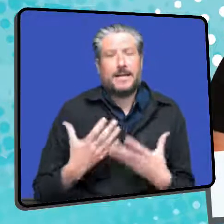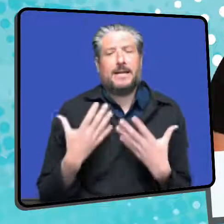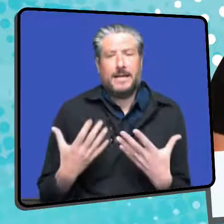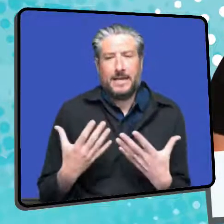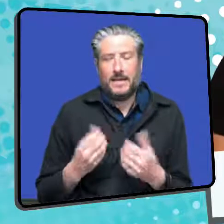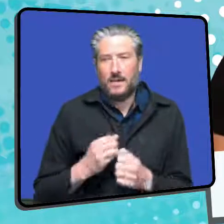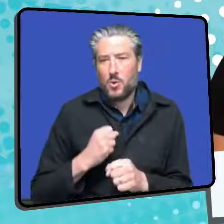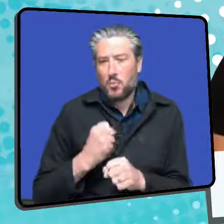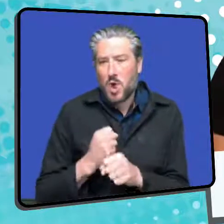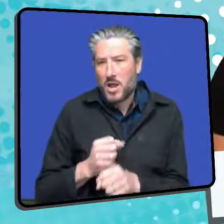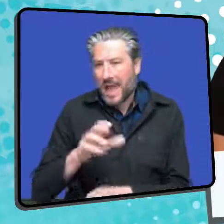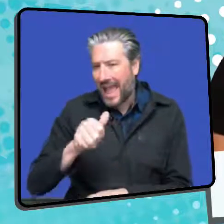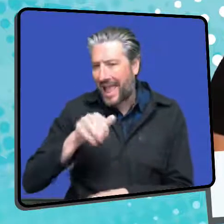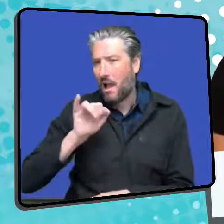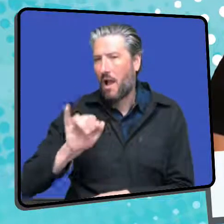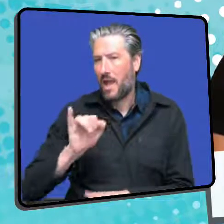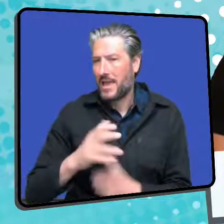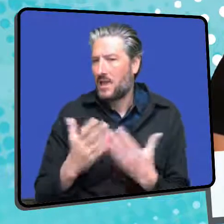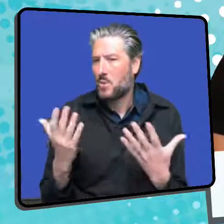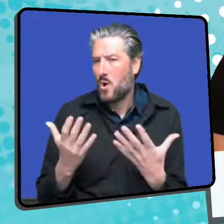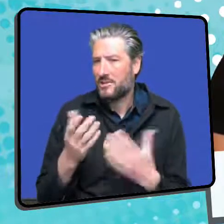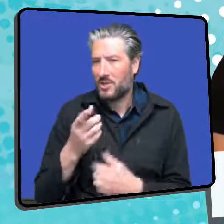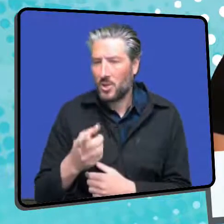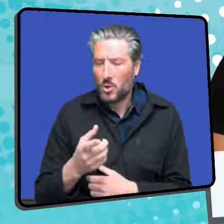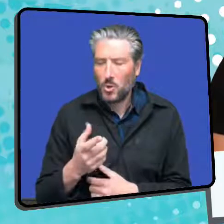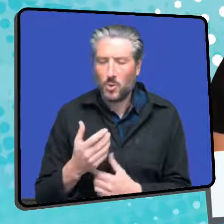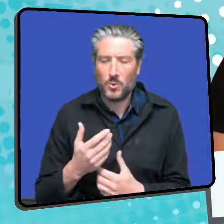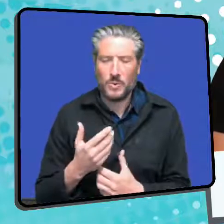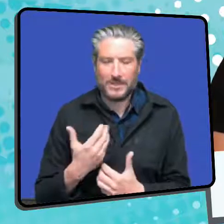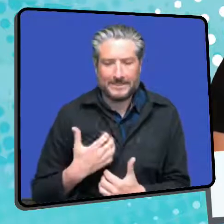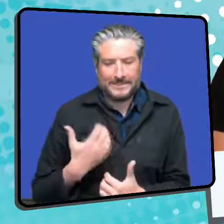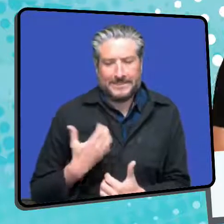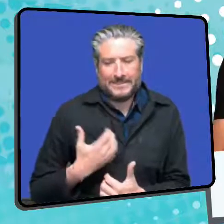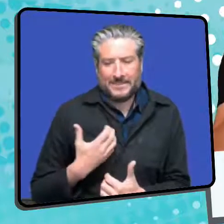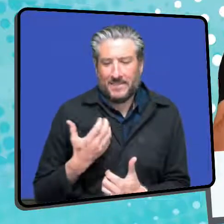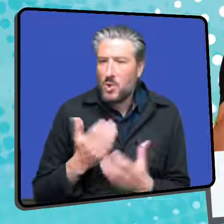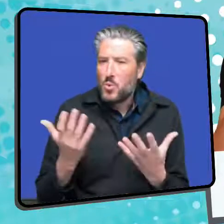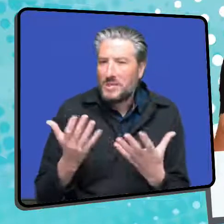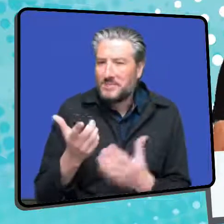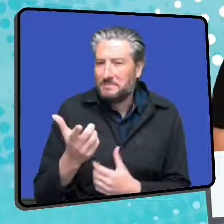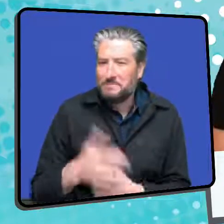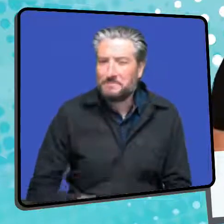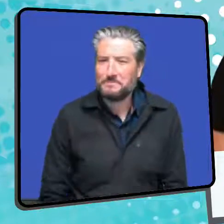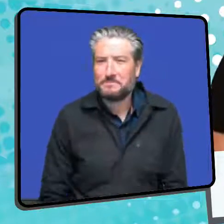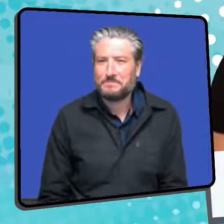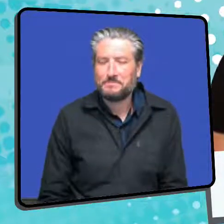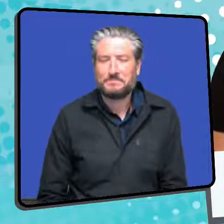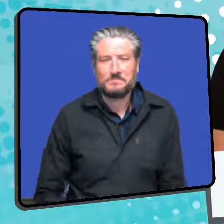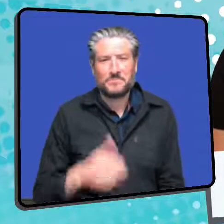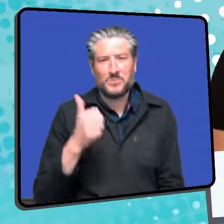The most annoying thing about my role? That's a great question. I think